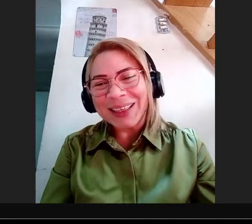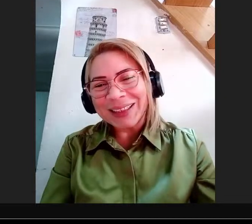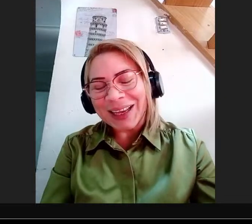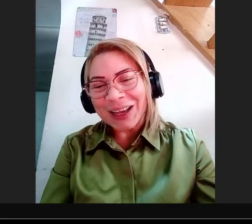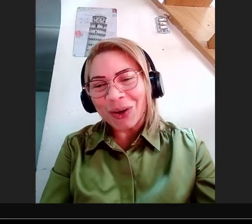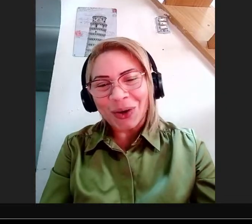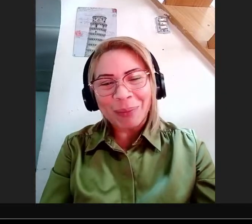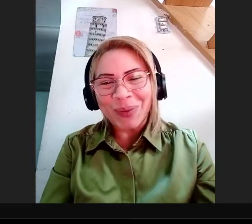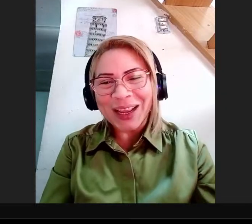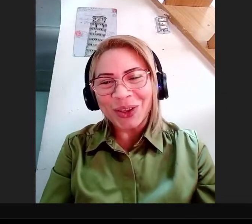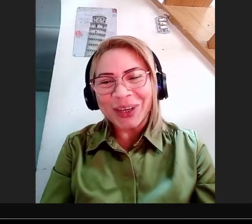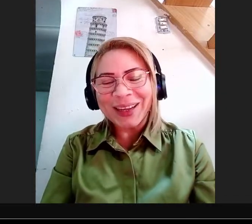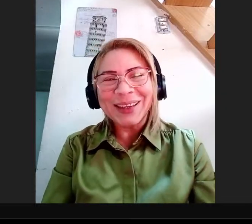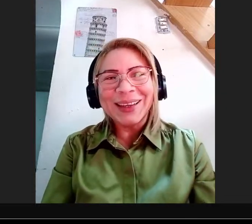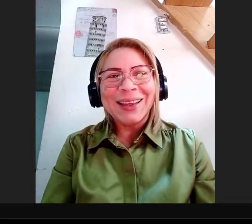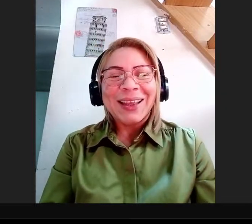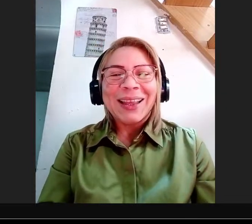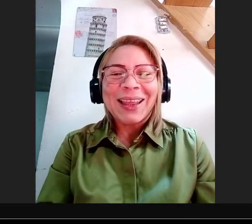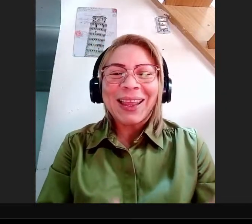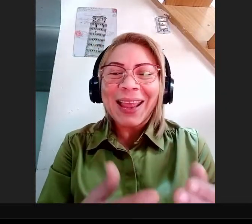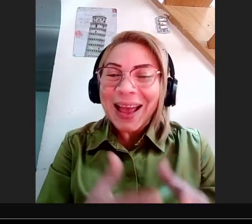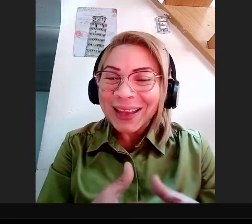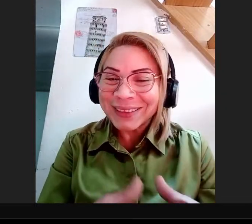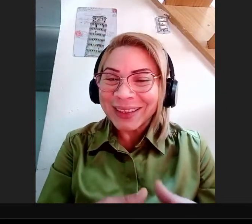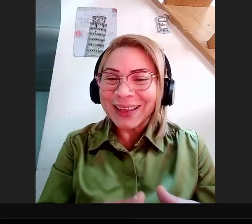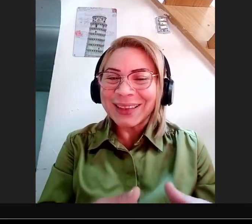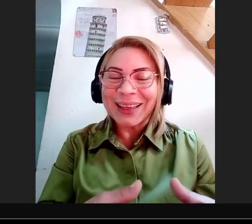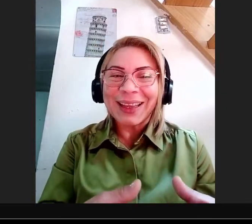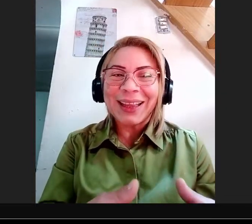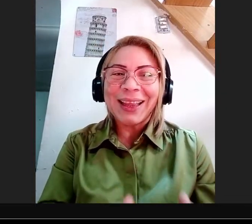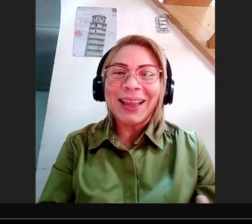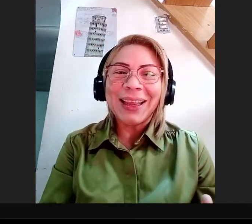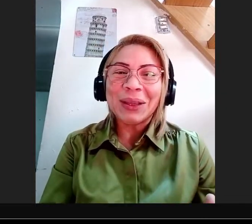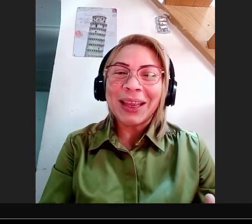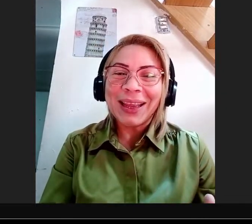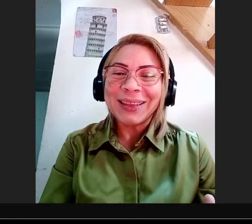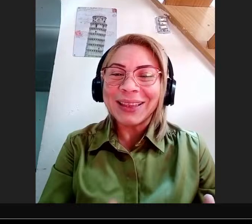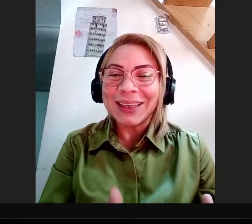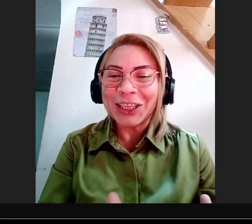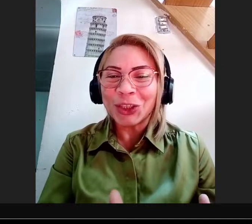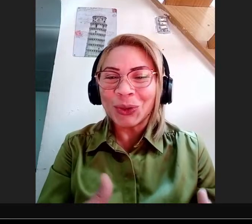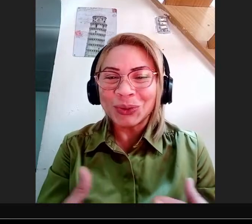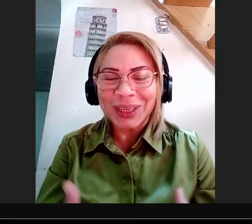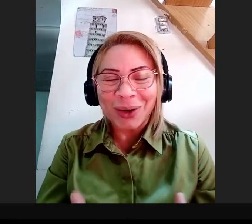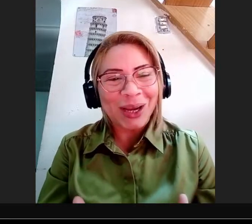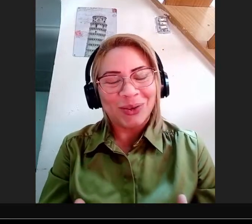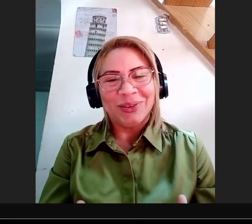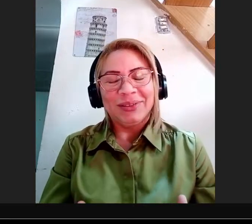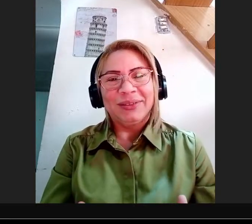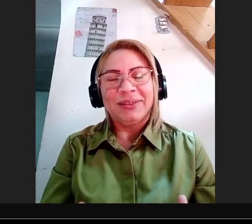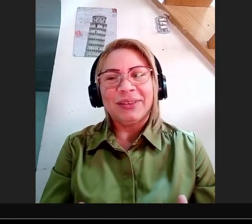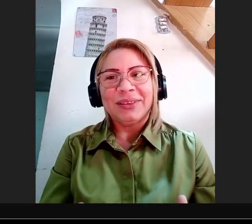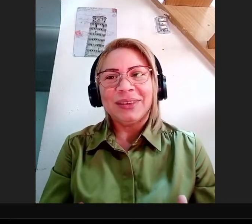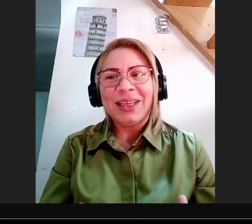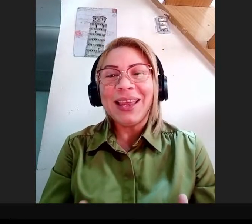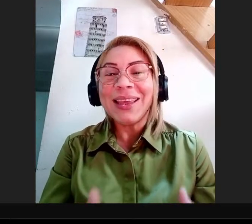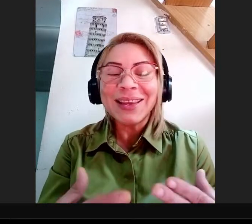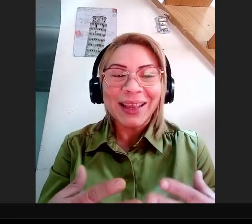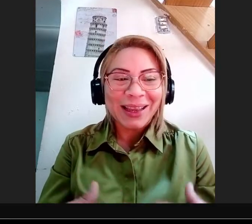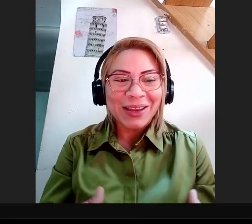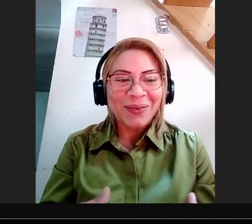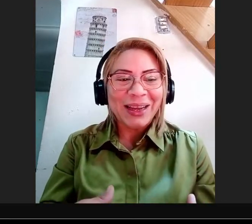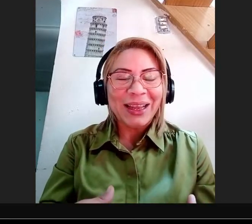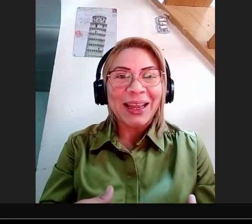meet persons and contractors and employers and companies that commit